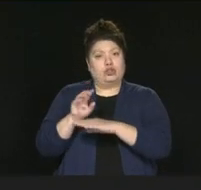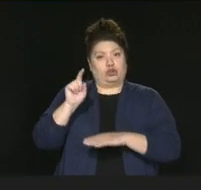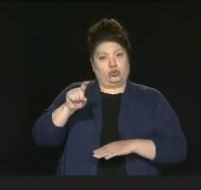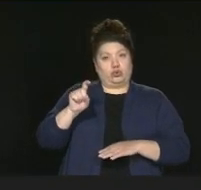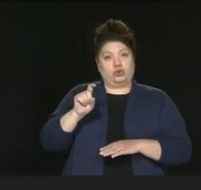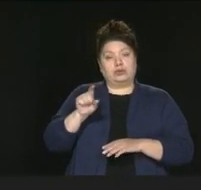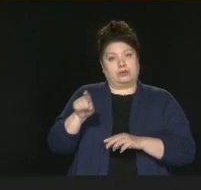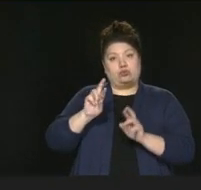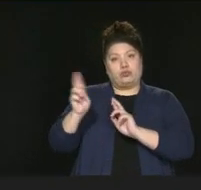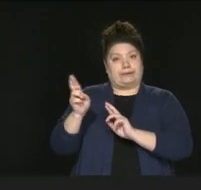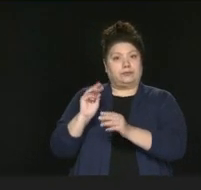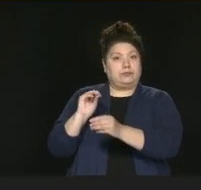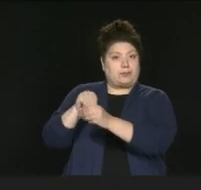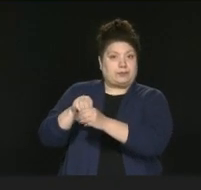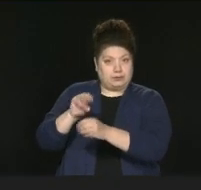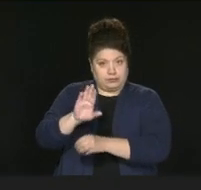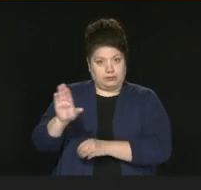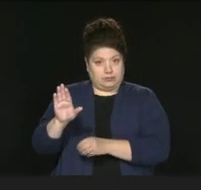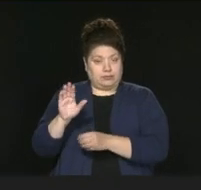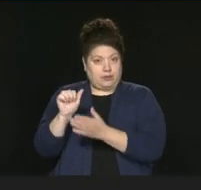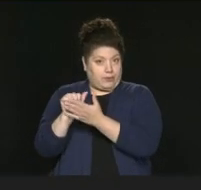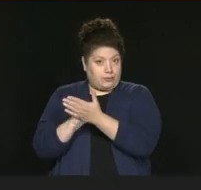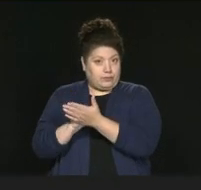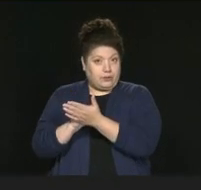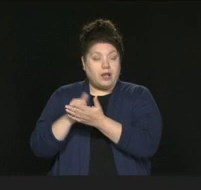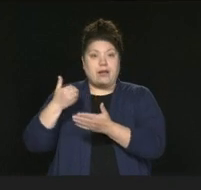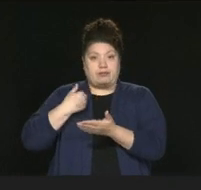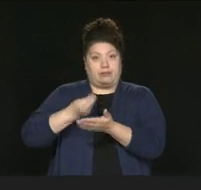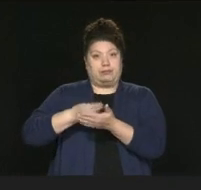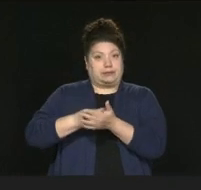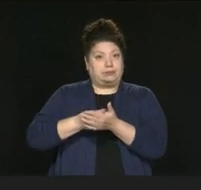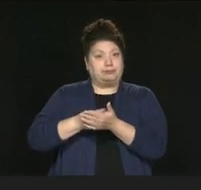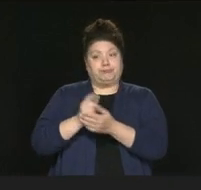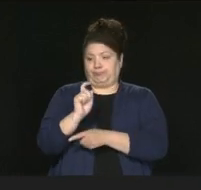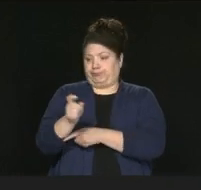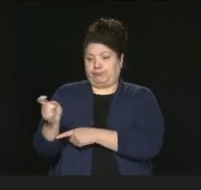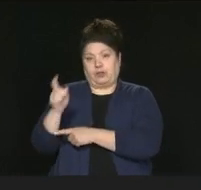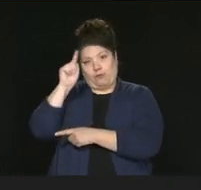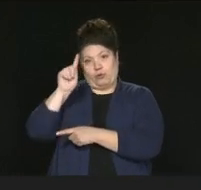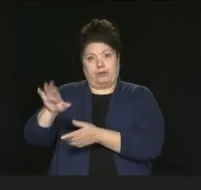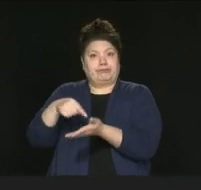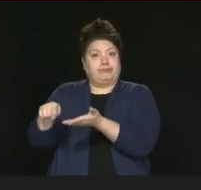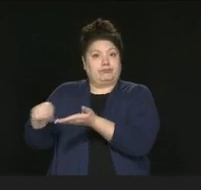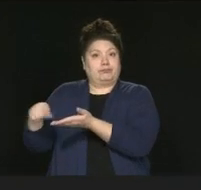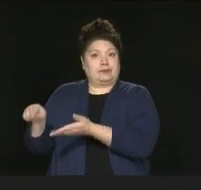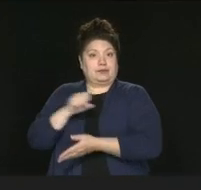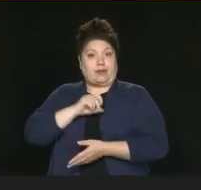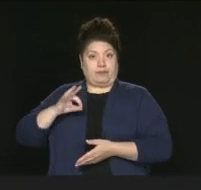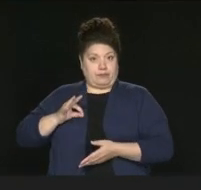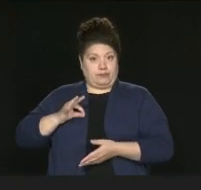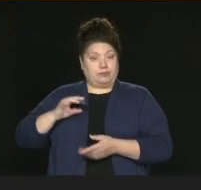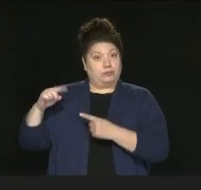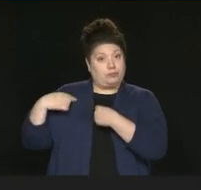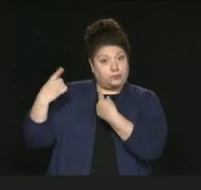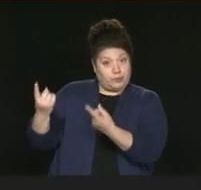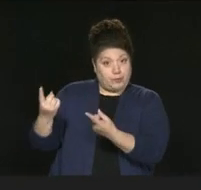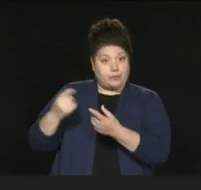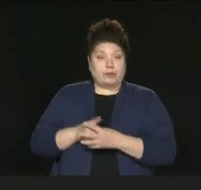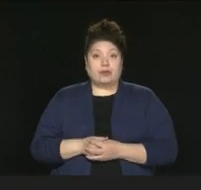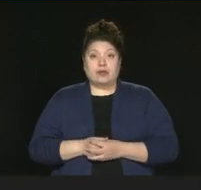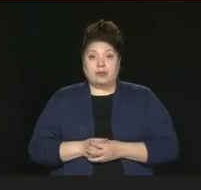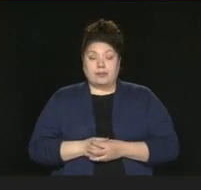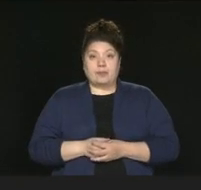the reimbursements for these wages that they paid their employees over the last weeks.